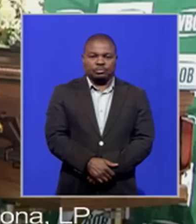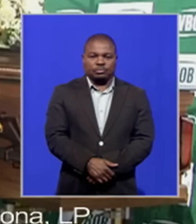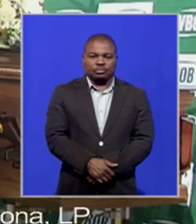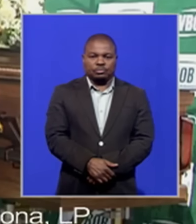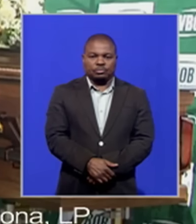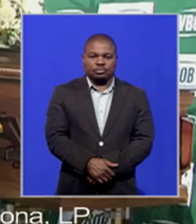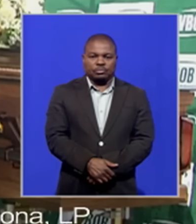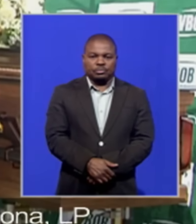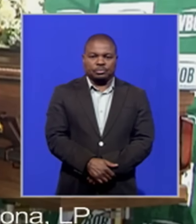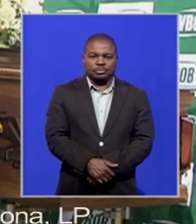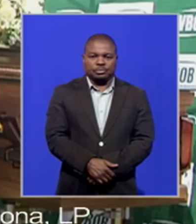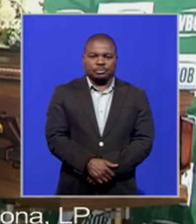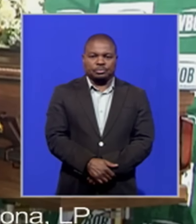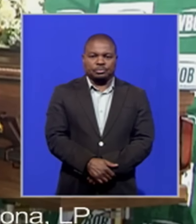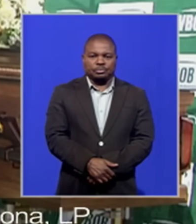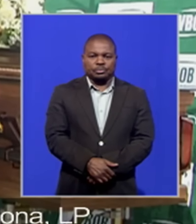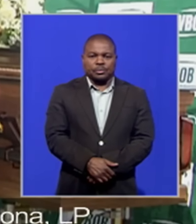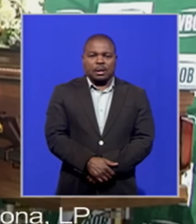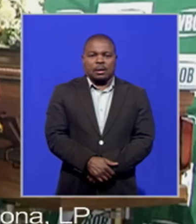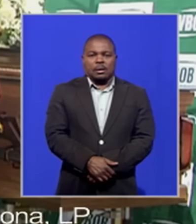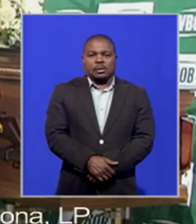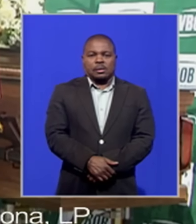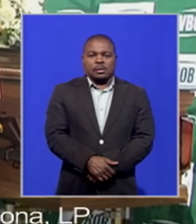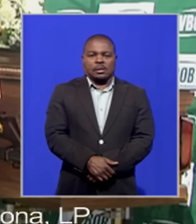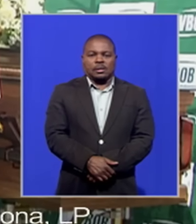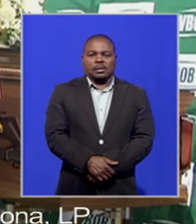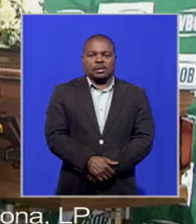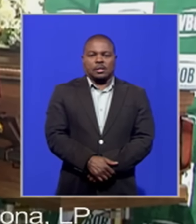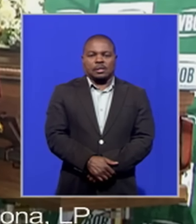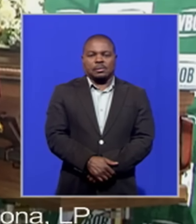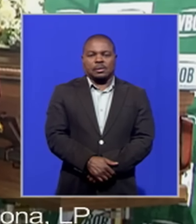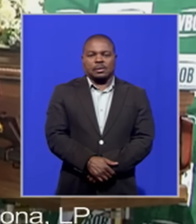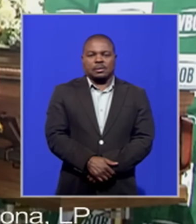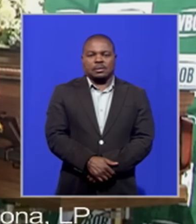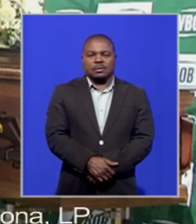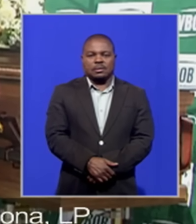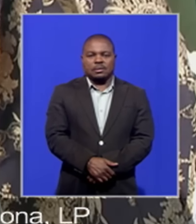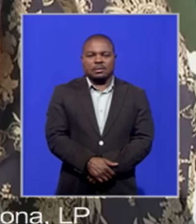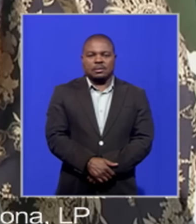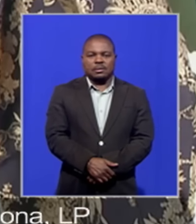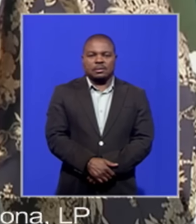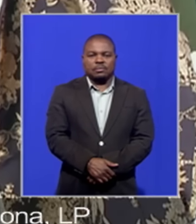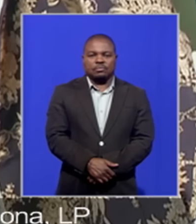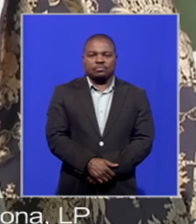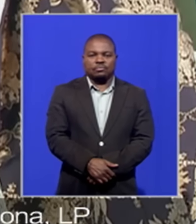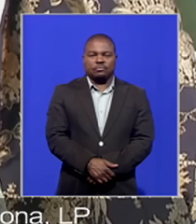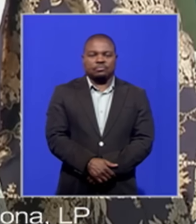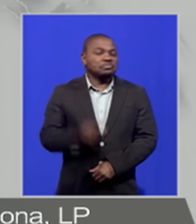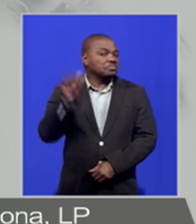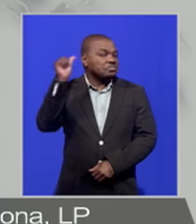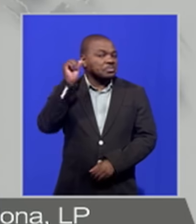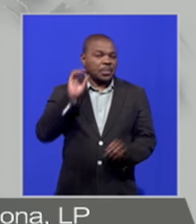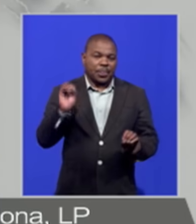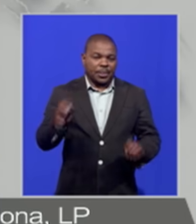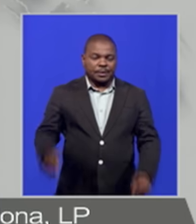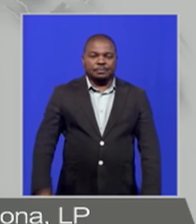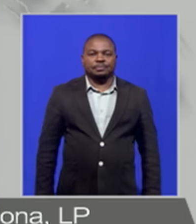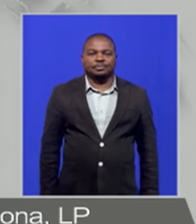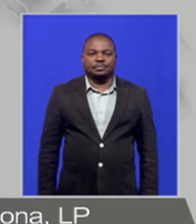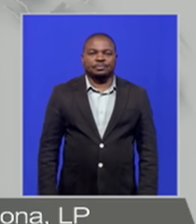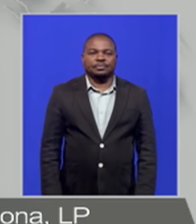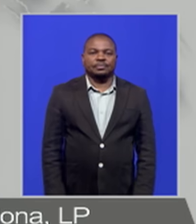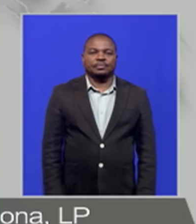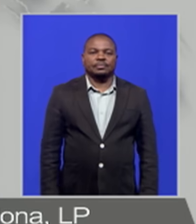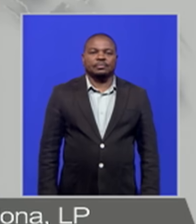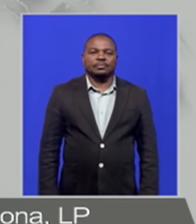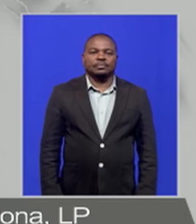Moya go be go foka wa manyami tirelong ya poloko ya batswala ba babedi ba lapa la ga Moramaga ba re Tshiamo le Baleseng ba